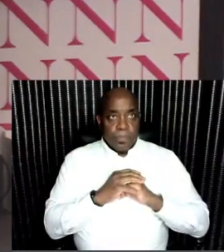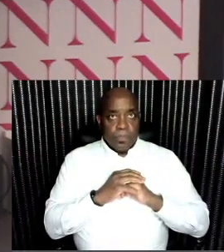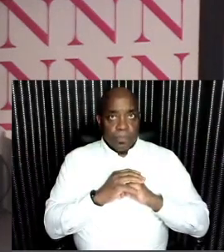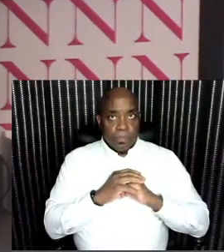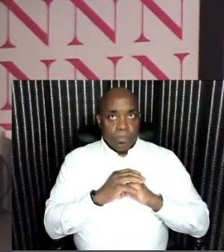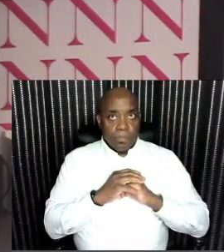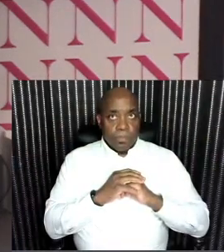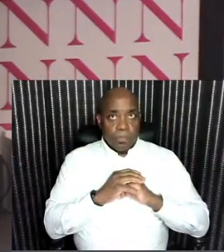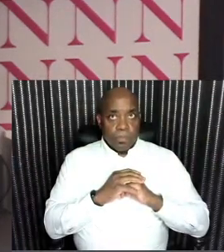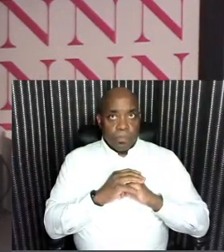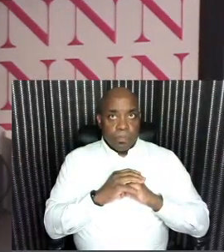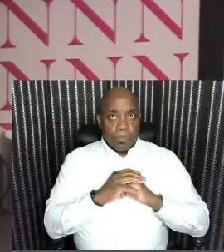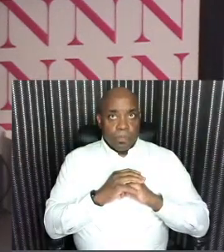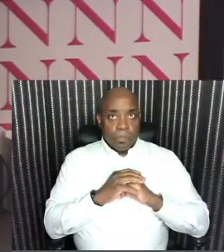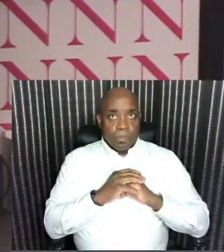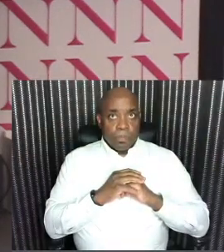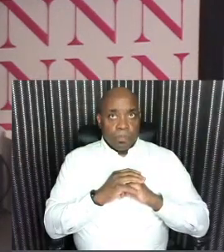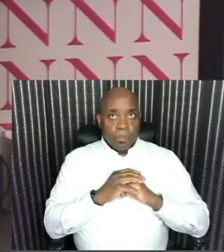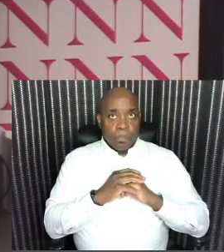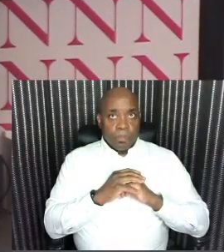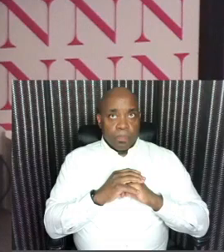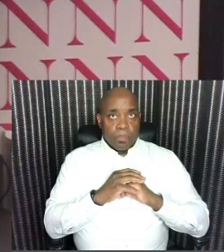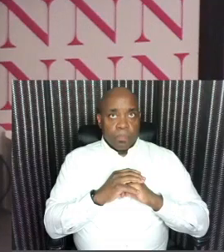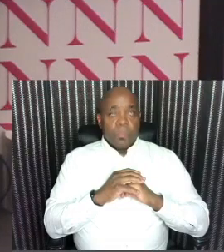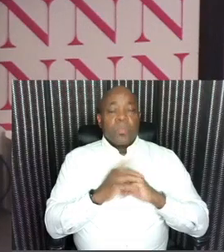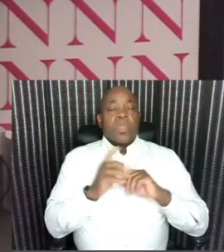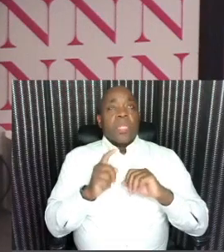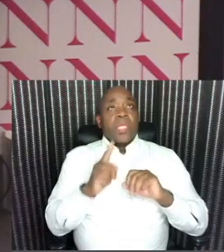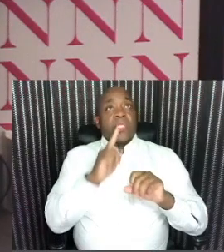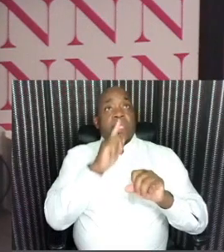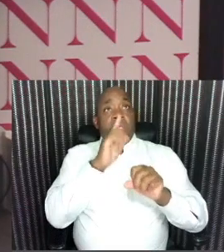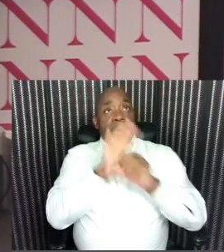that you're a fair partner.